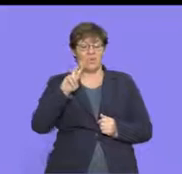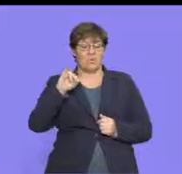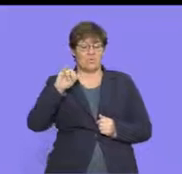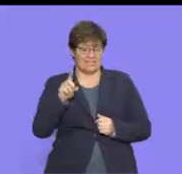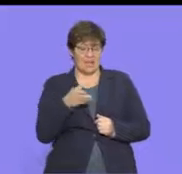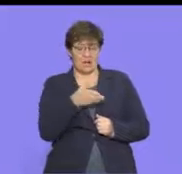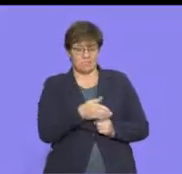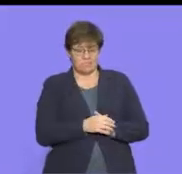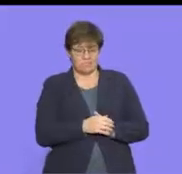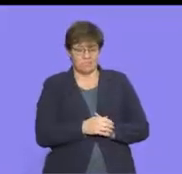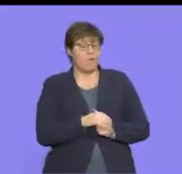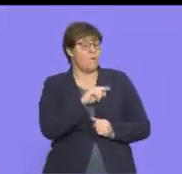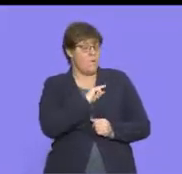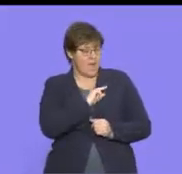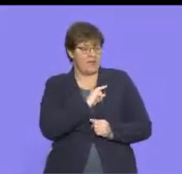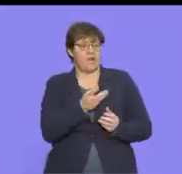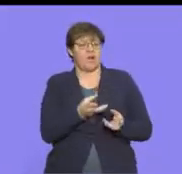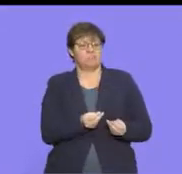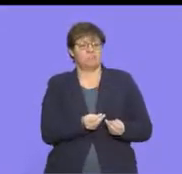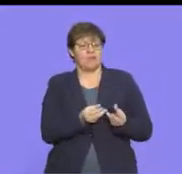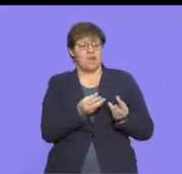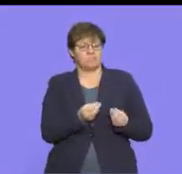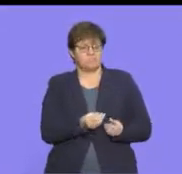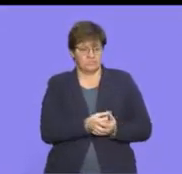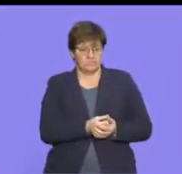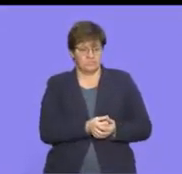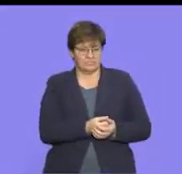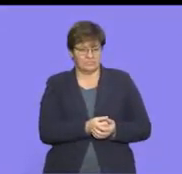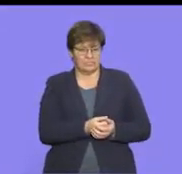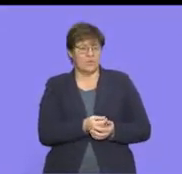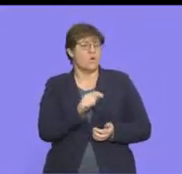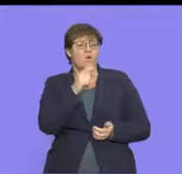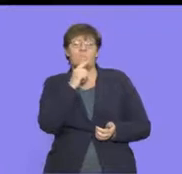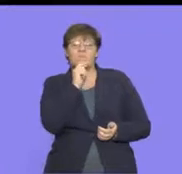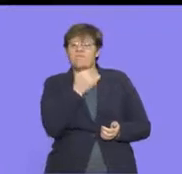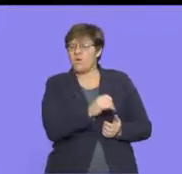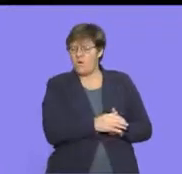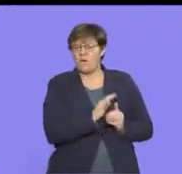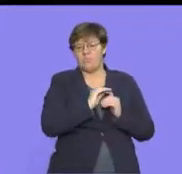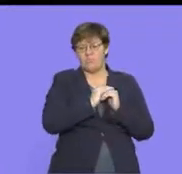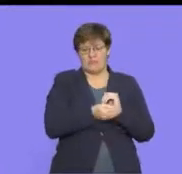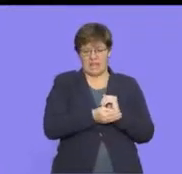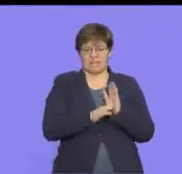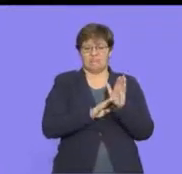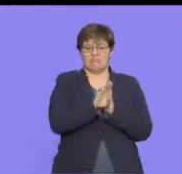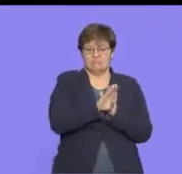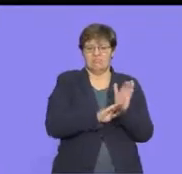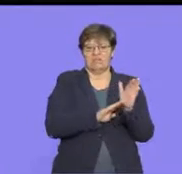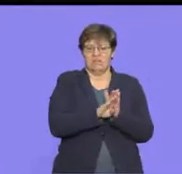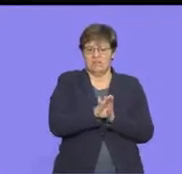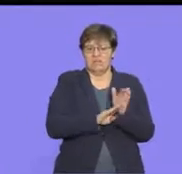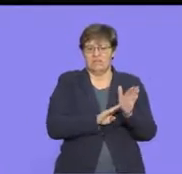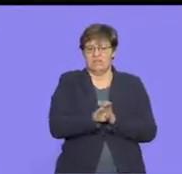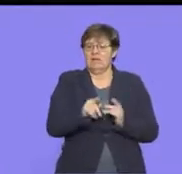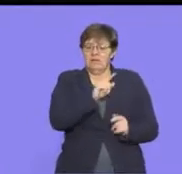and what's the fluid there? For lubrication. And what do we need lubrication for? Right, to protect it from friction, so